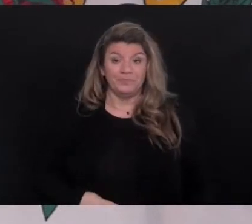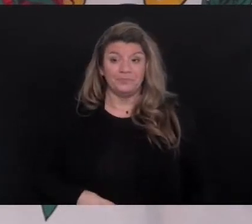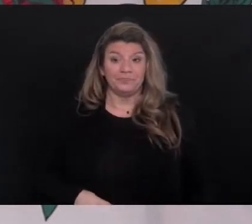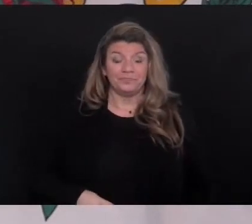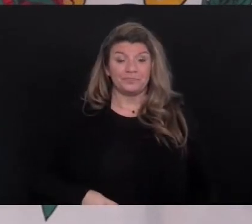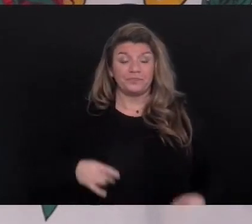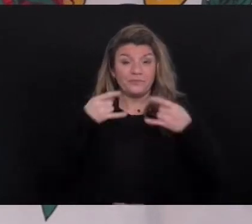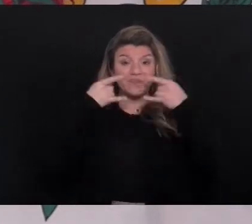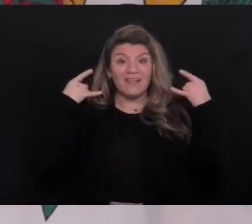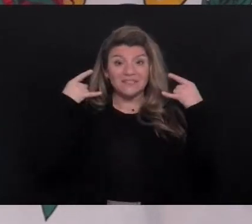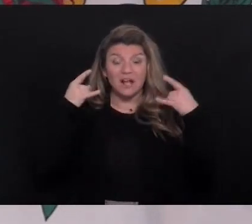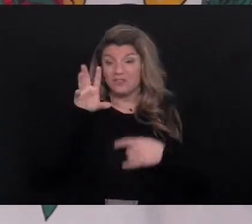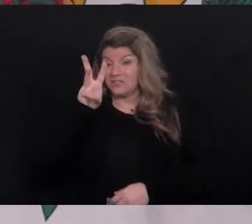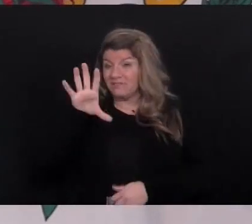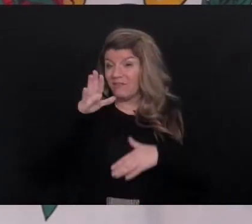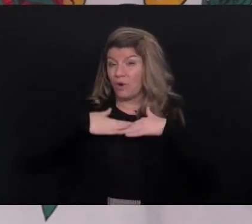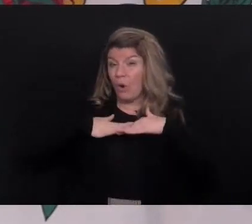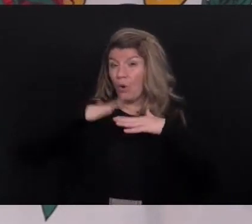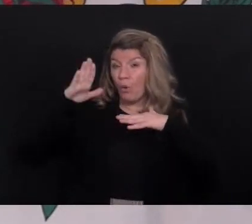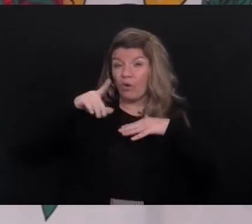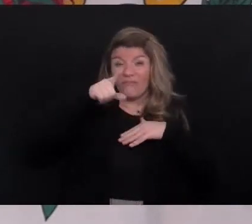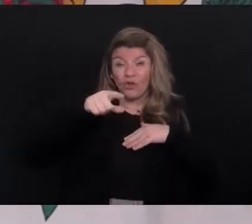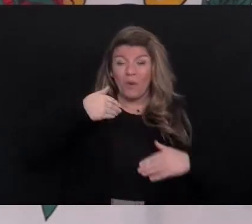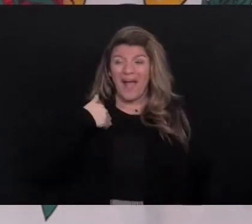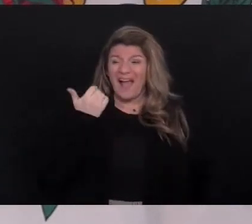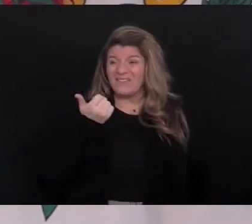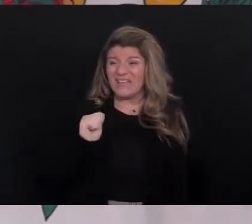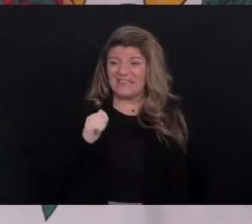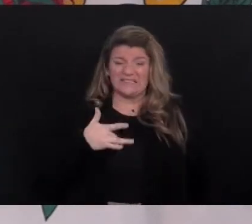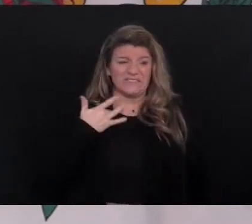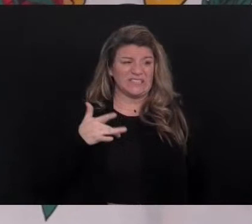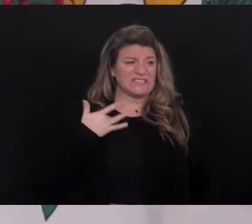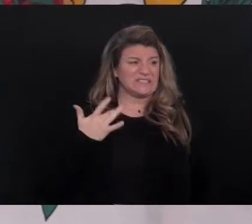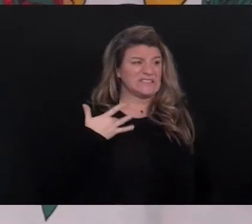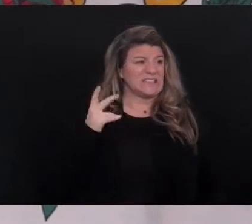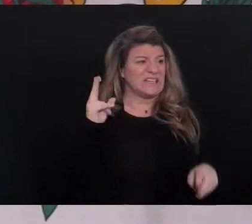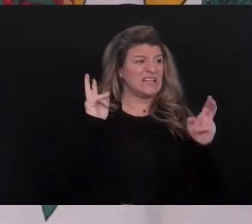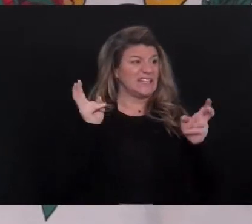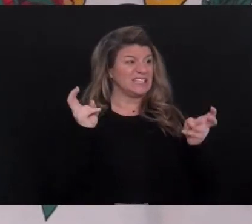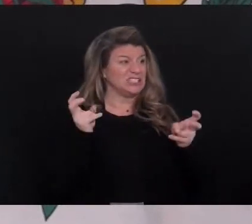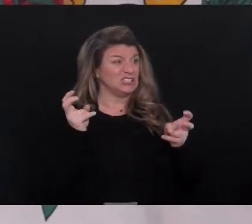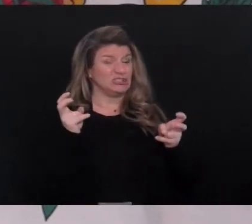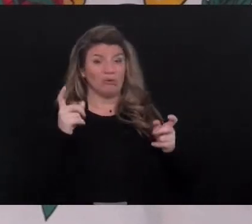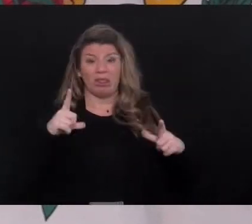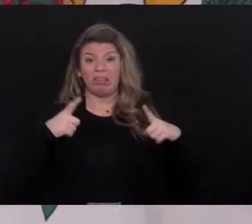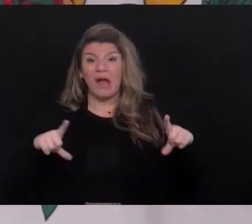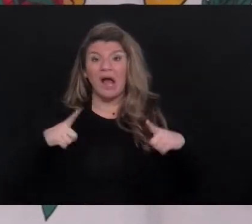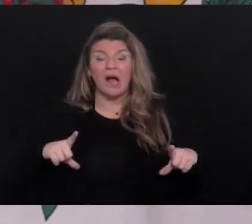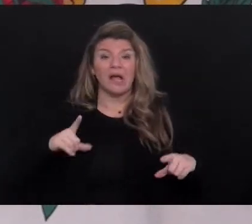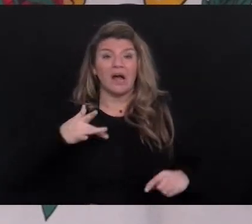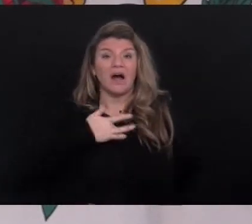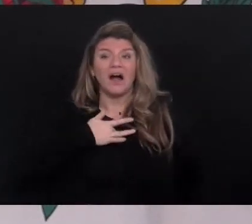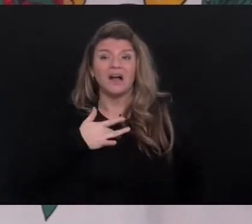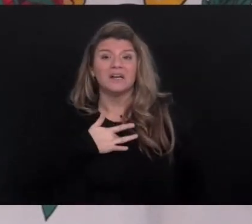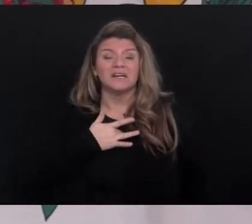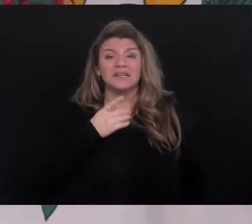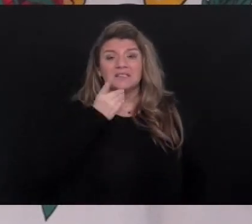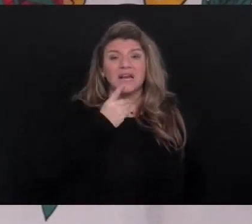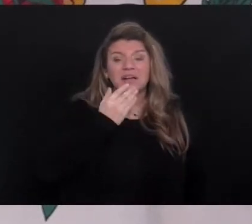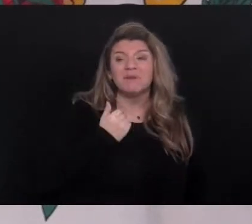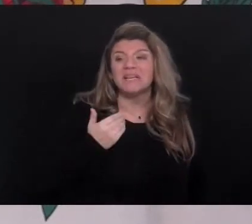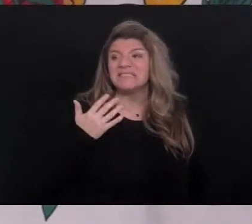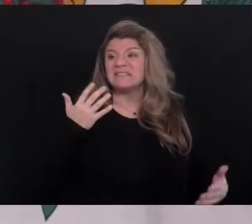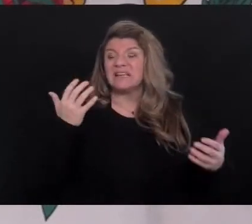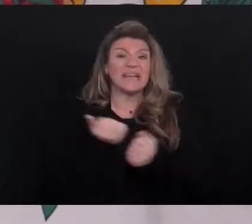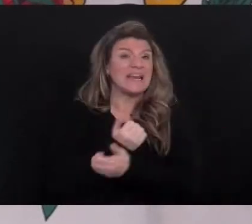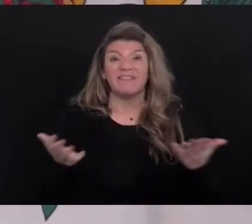Face covering, 65 and older. If you have any compromising issue whatsoever, lung, heart, diabetes whatsoever,